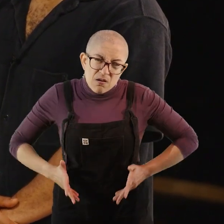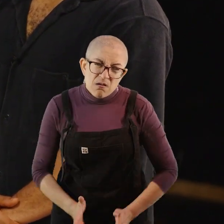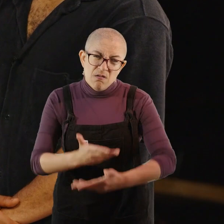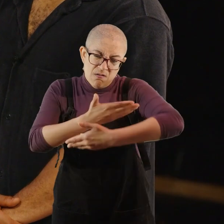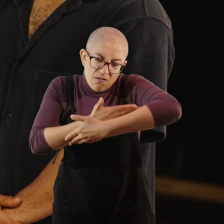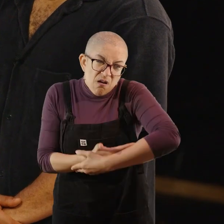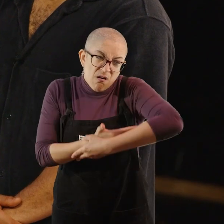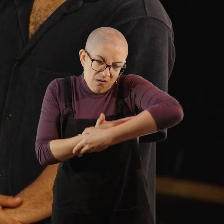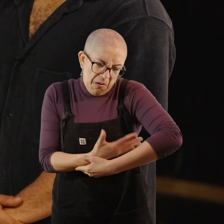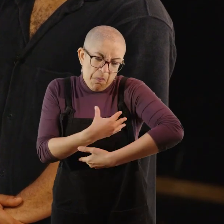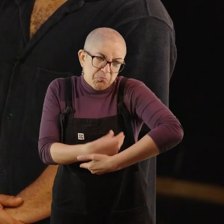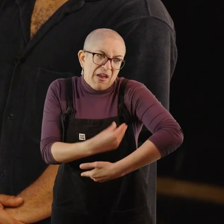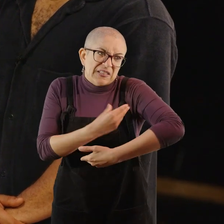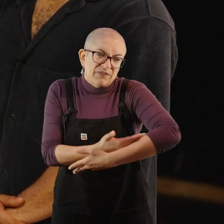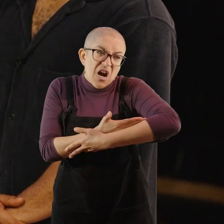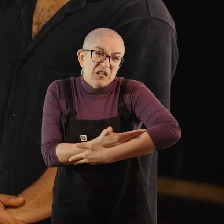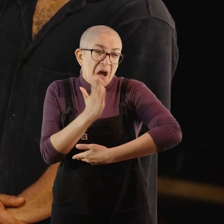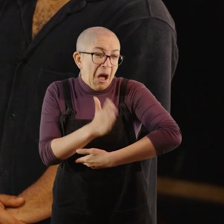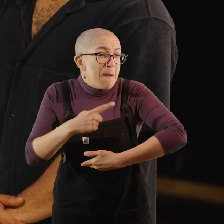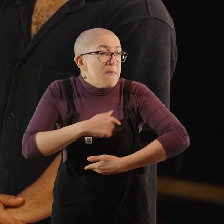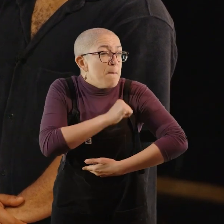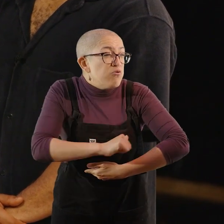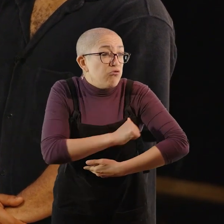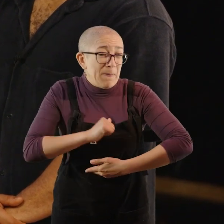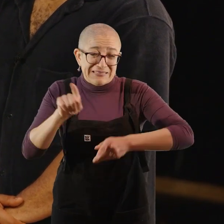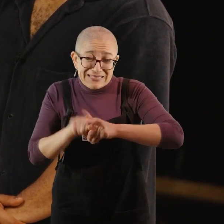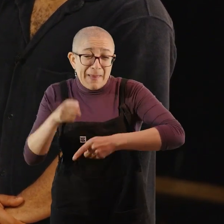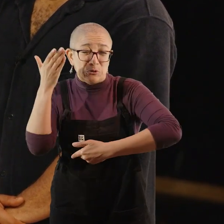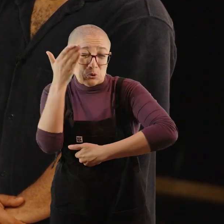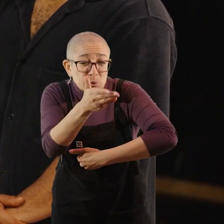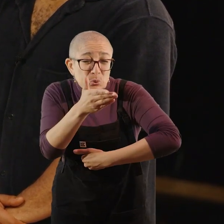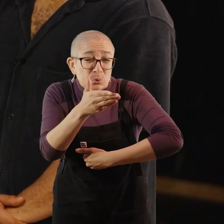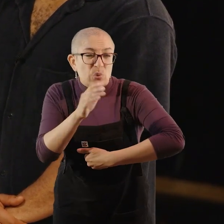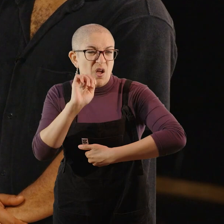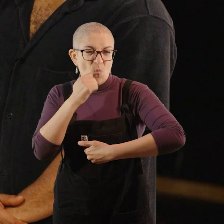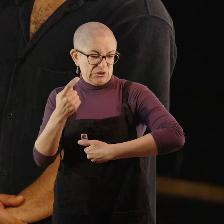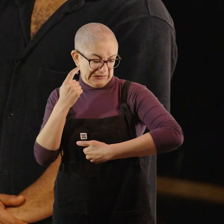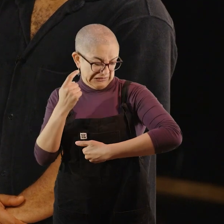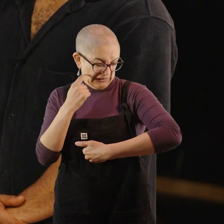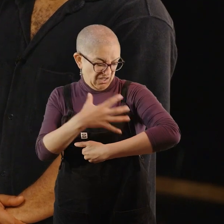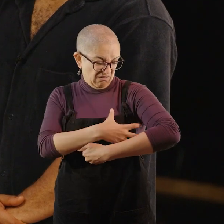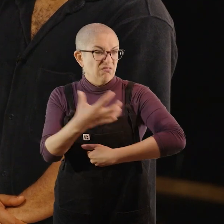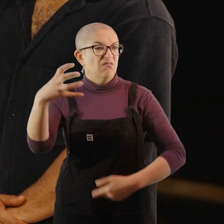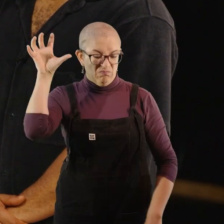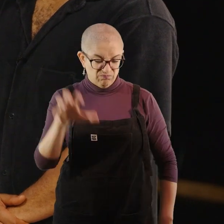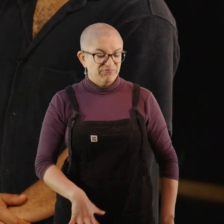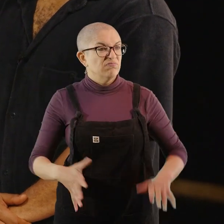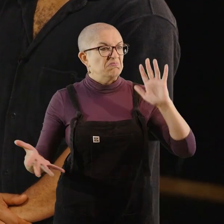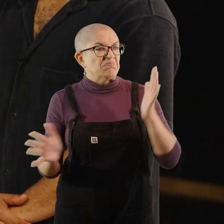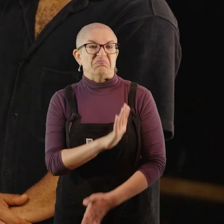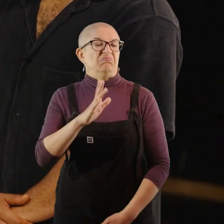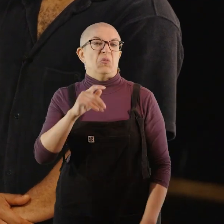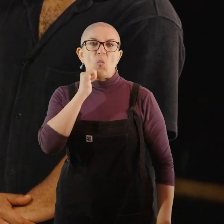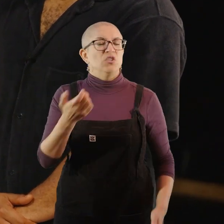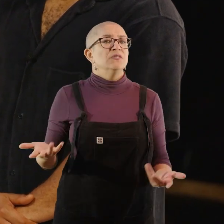a baby, and if I had promised to do what you've promised to do to me, I would have no issue then, you know, bashing that baby's